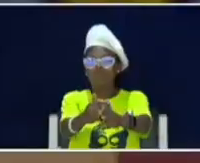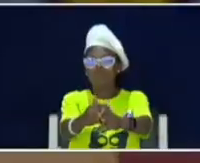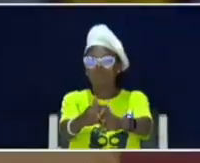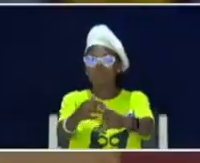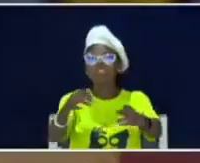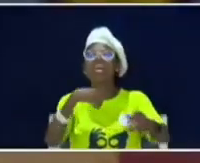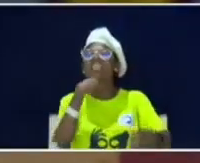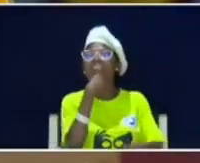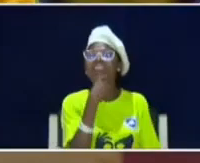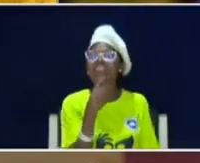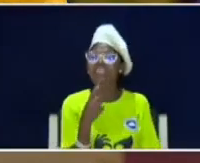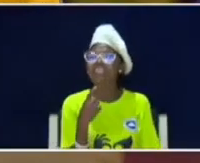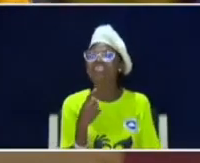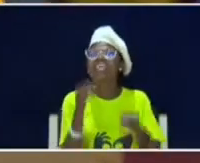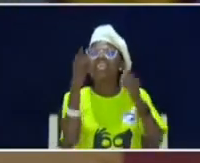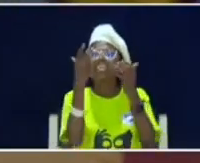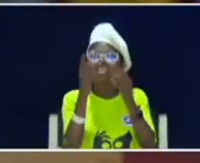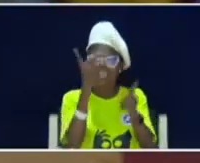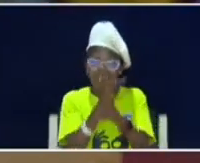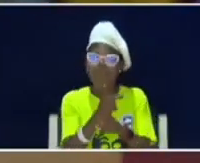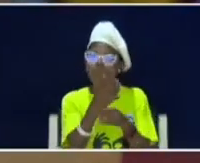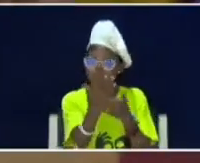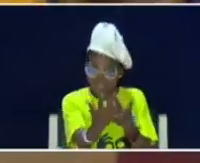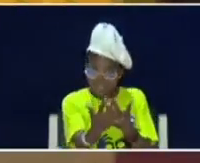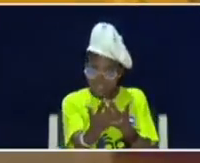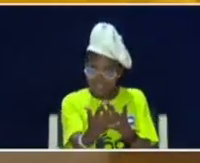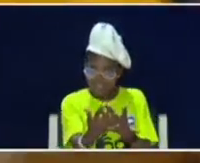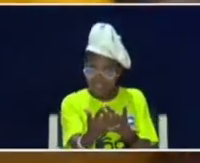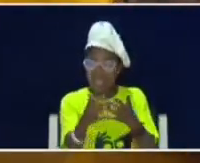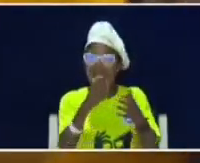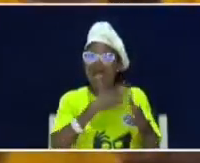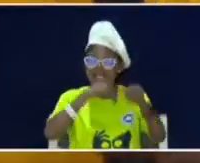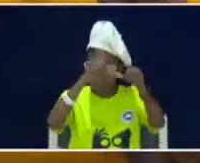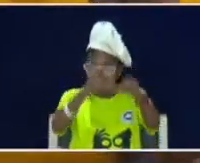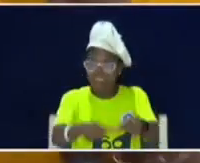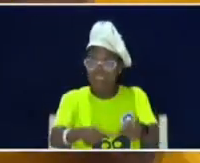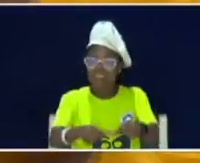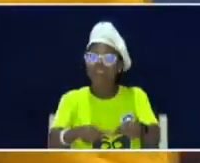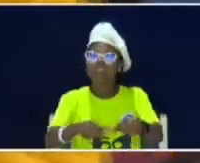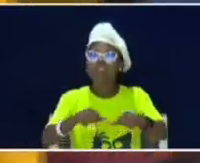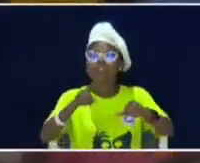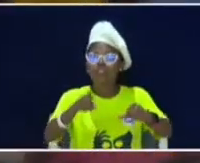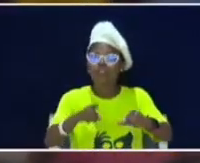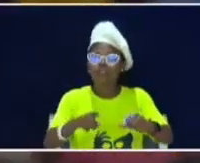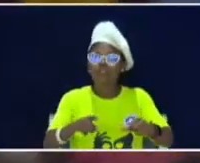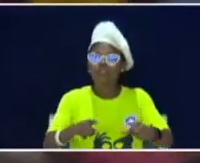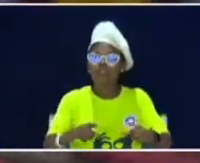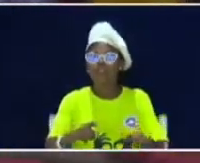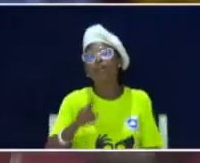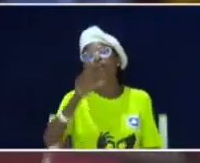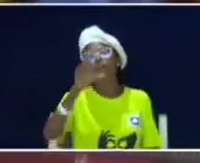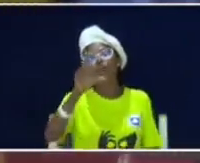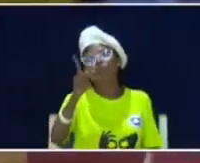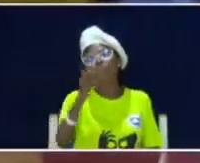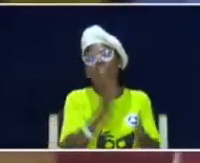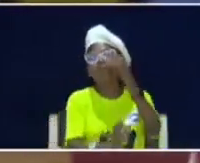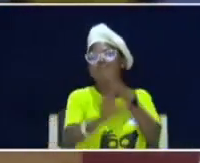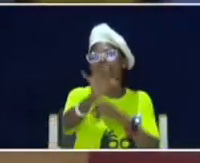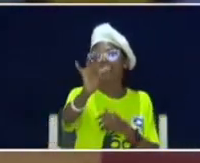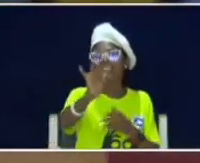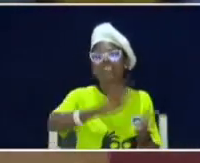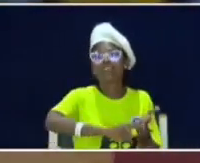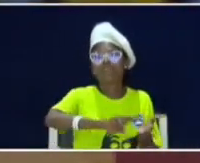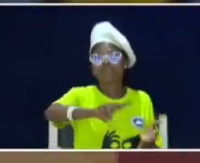Tarry. Keep waiting. In tarrying, you pray. Luke chapter 18 verse 1 says, man